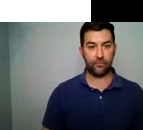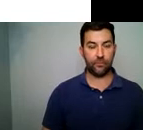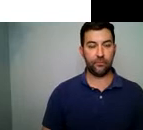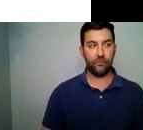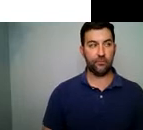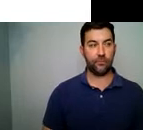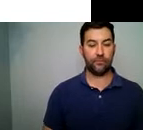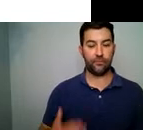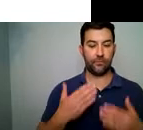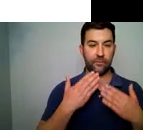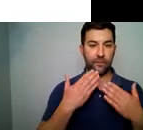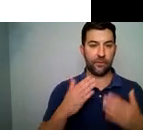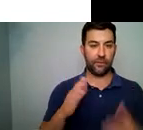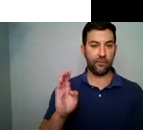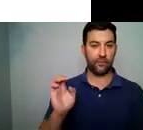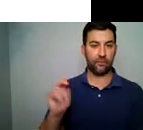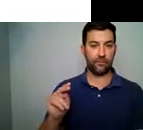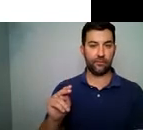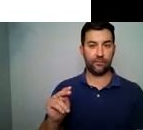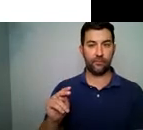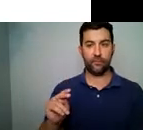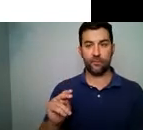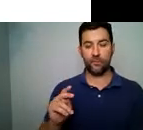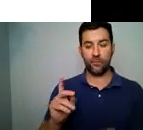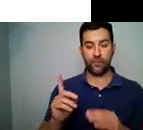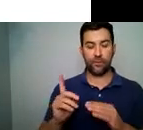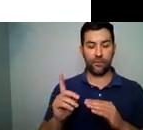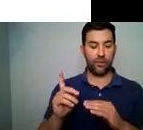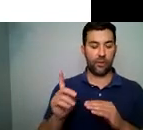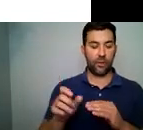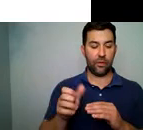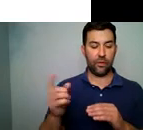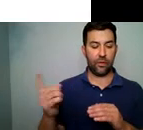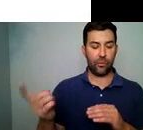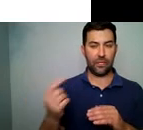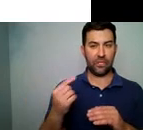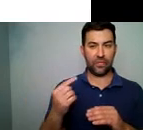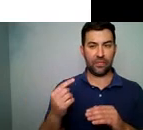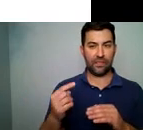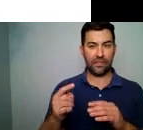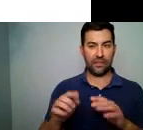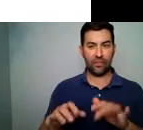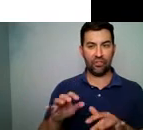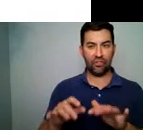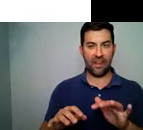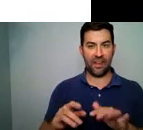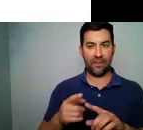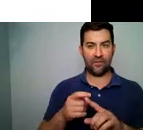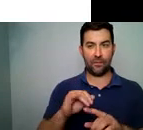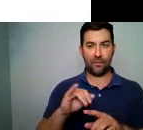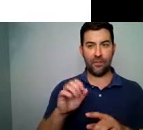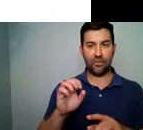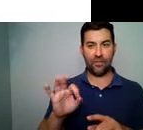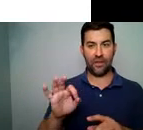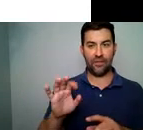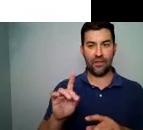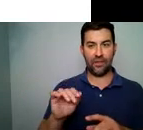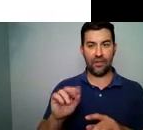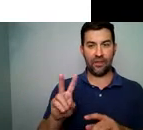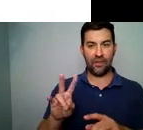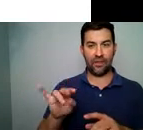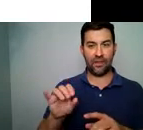Thank you, Ben. All right, so we have another question that popped up in the chat from Jeff Fabus. Are